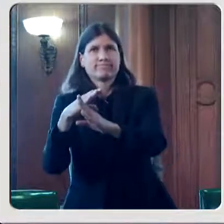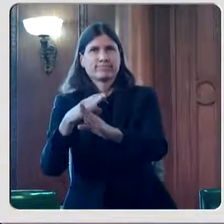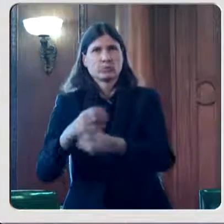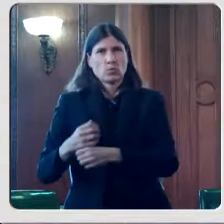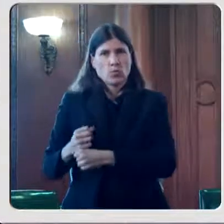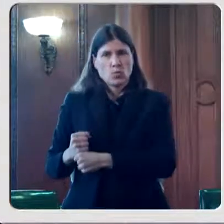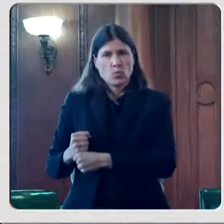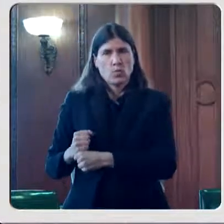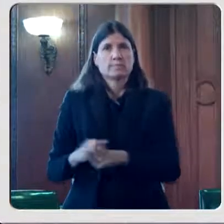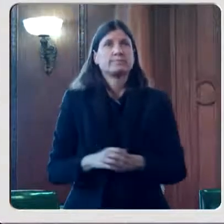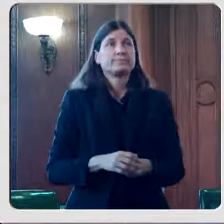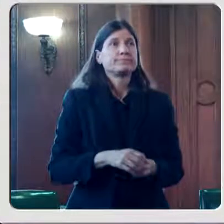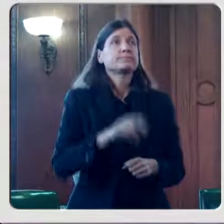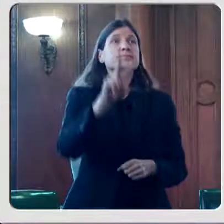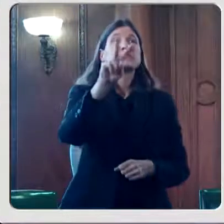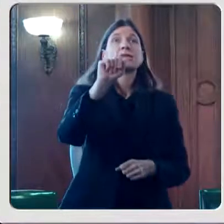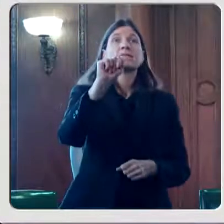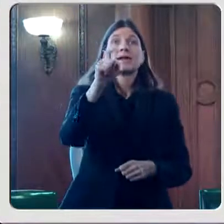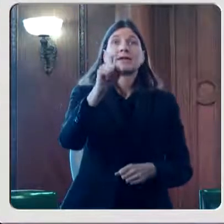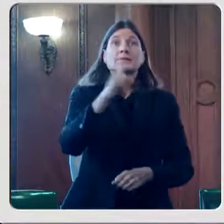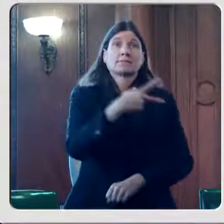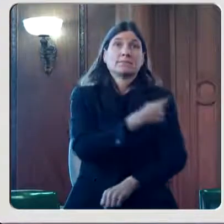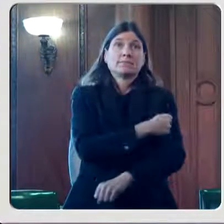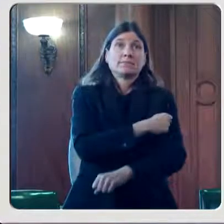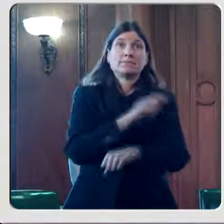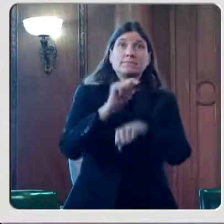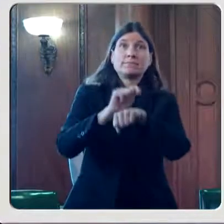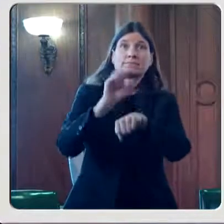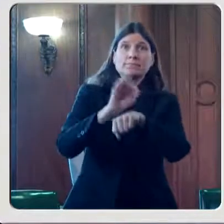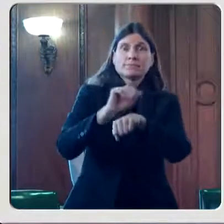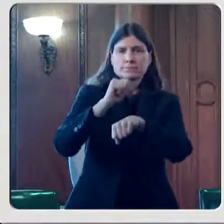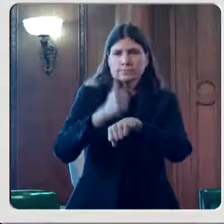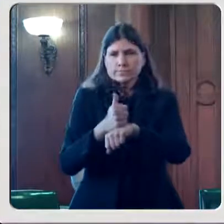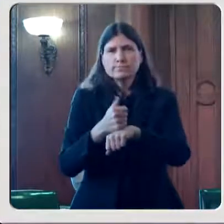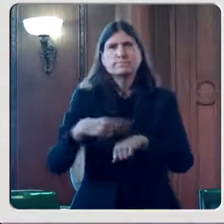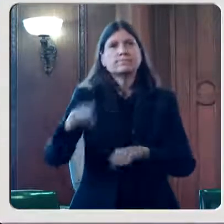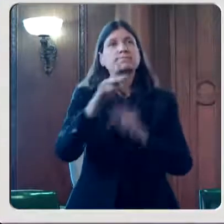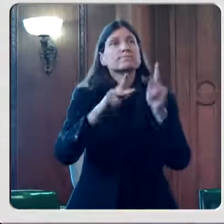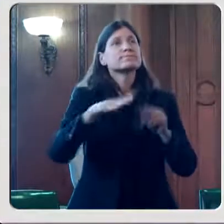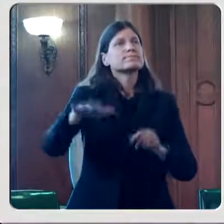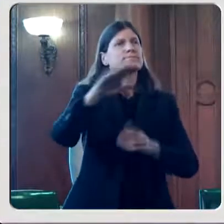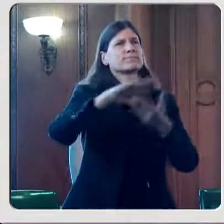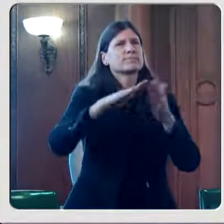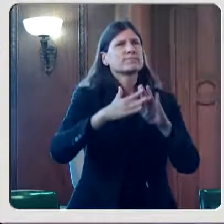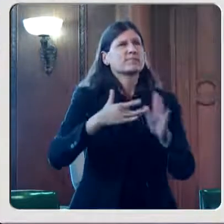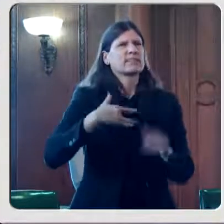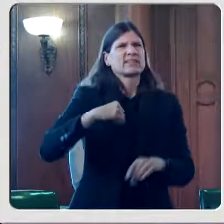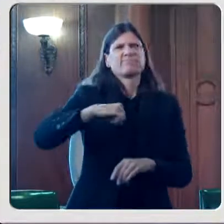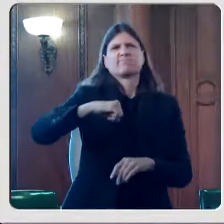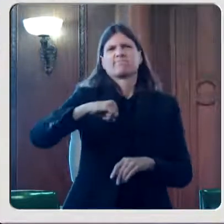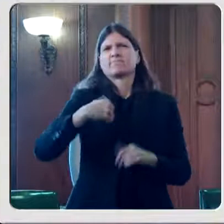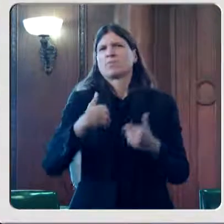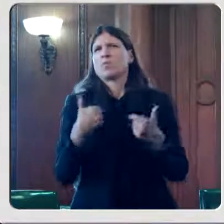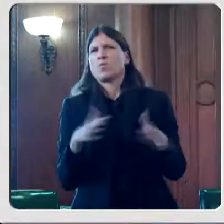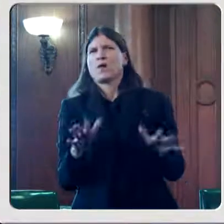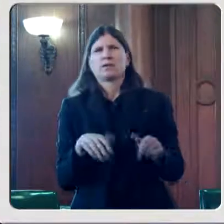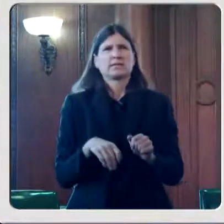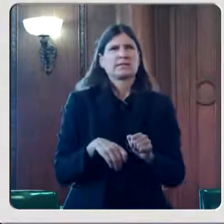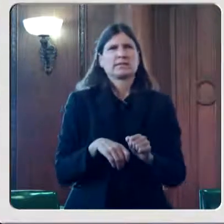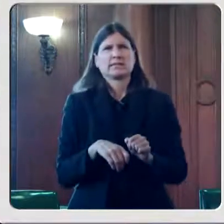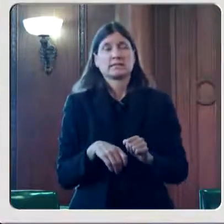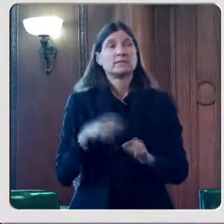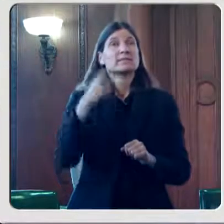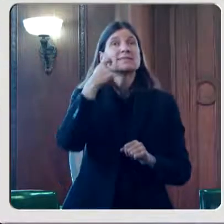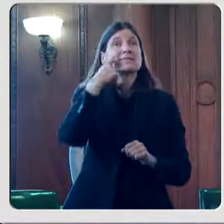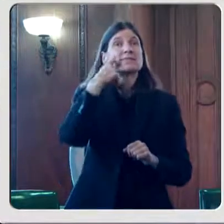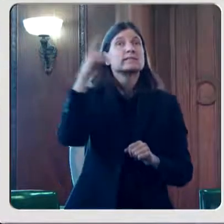for people who have vaccine hesitancy. Also working with the State Department of Public Health around some TV and